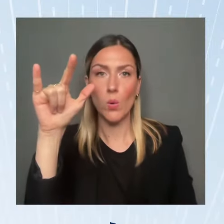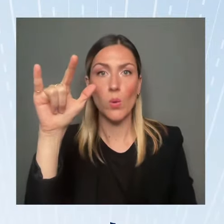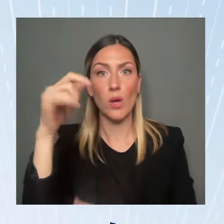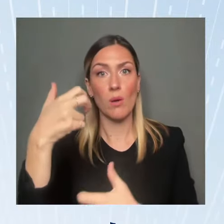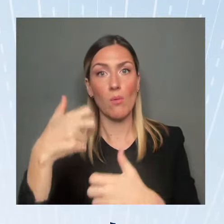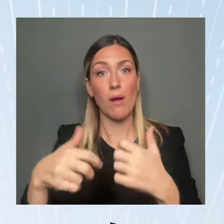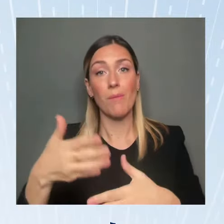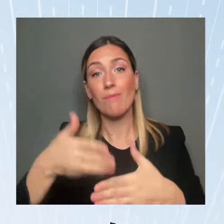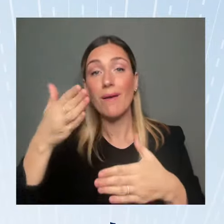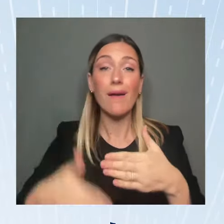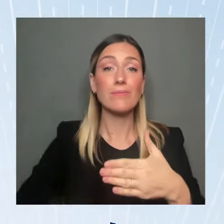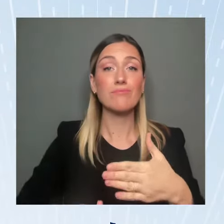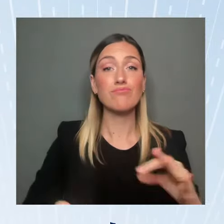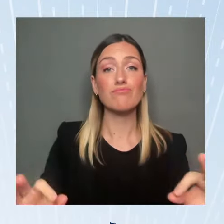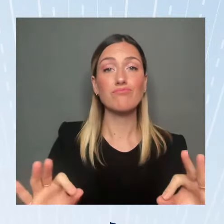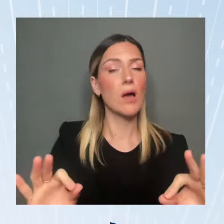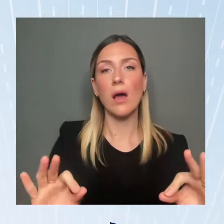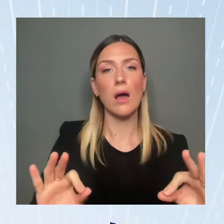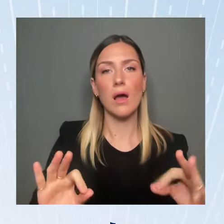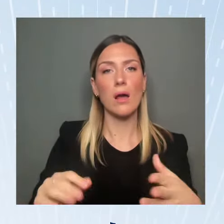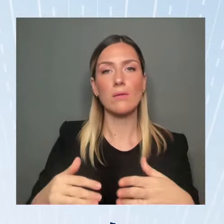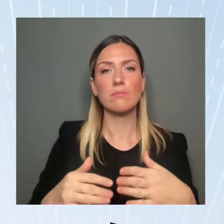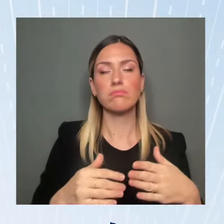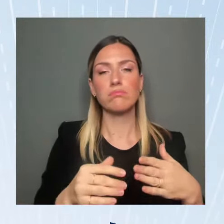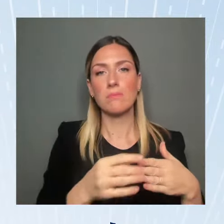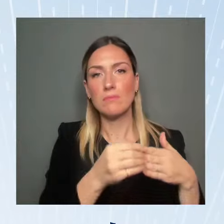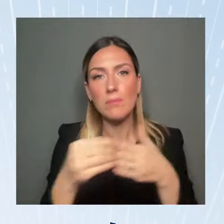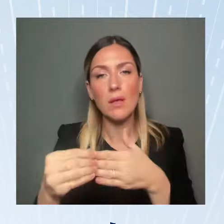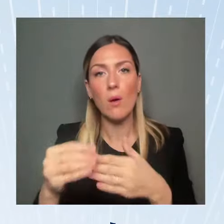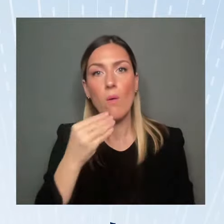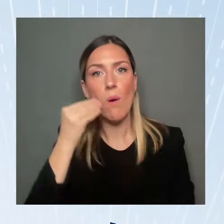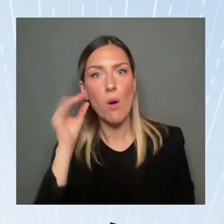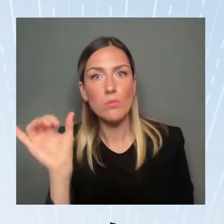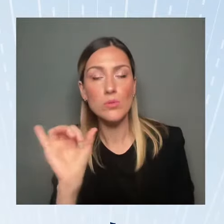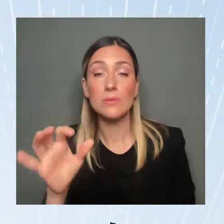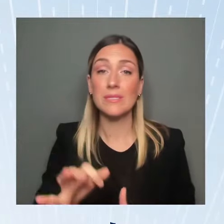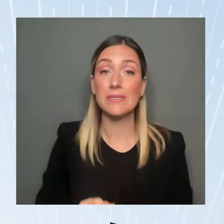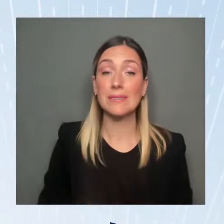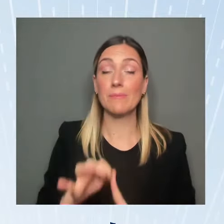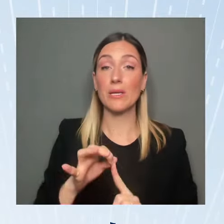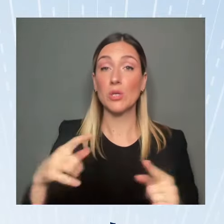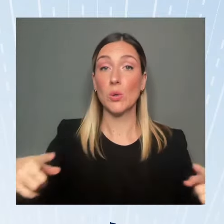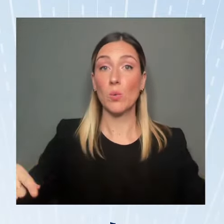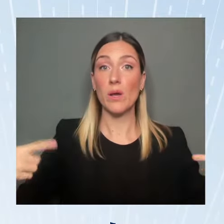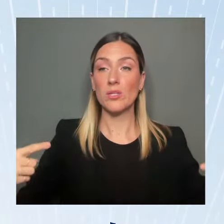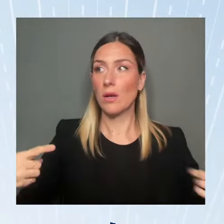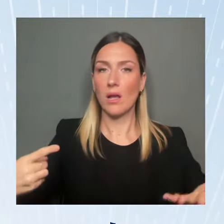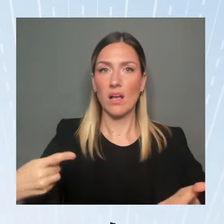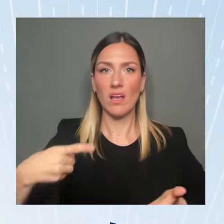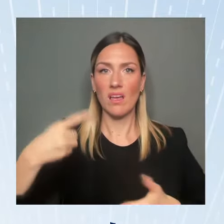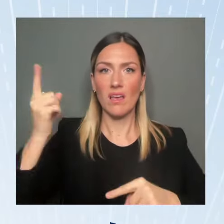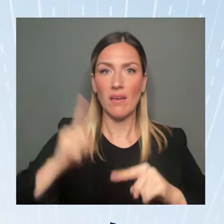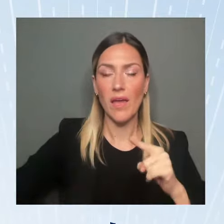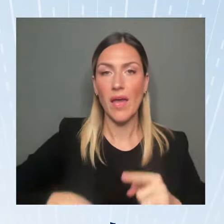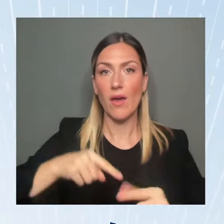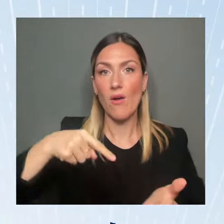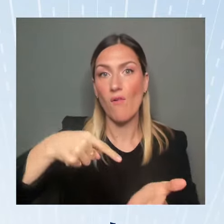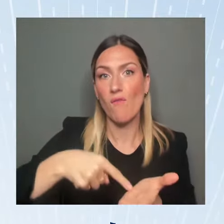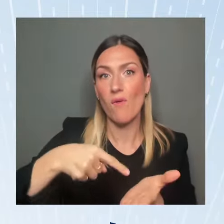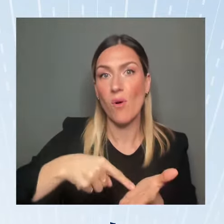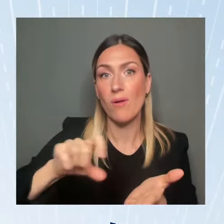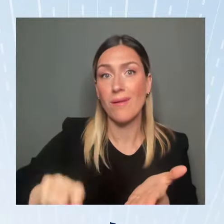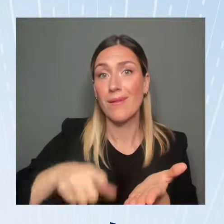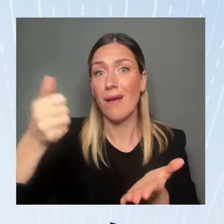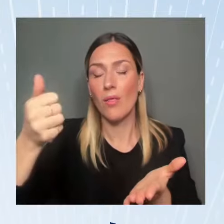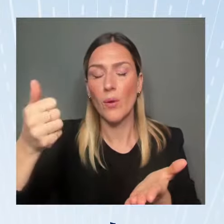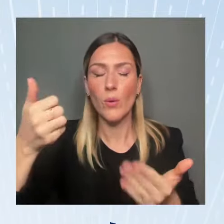trip ends. It follows you home, especially if you have a custom wheelchair and don't have the means to have a backup ready to go. Things like